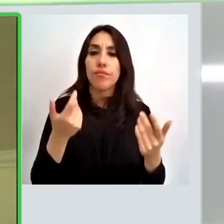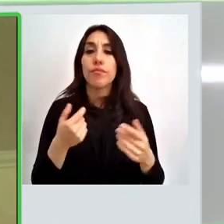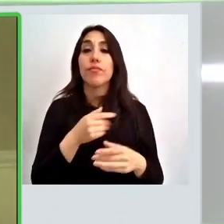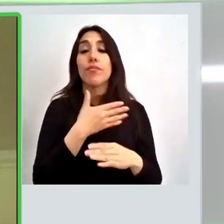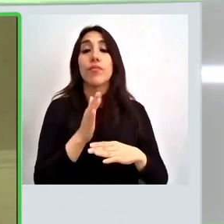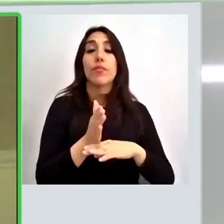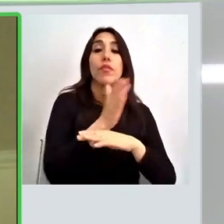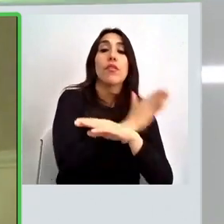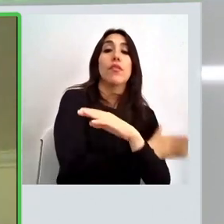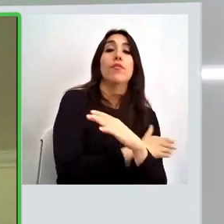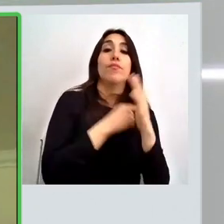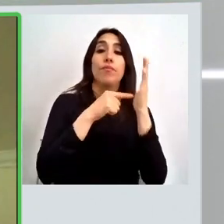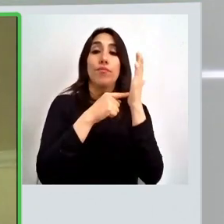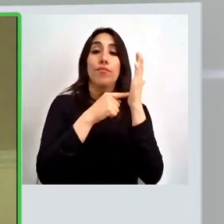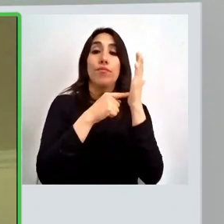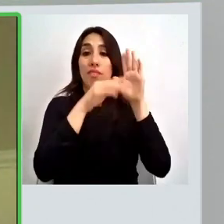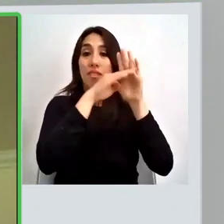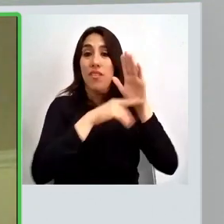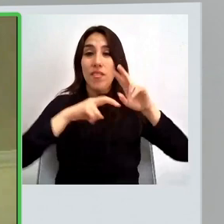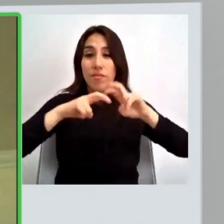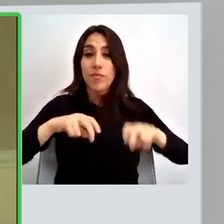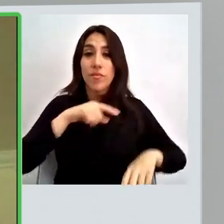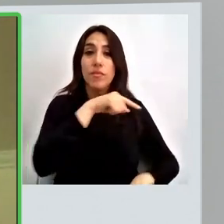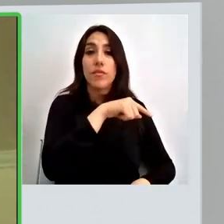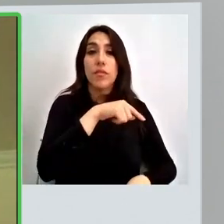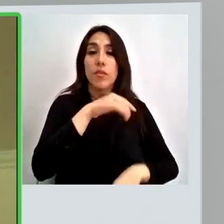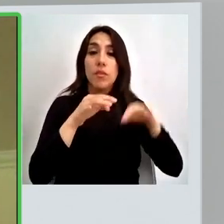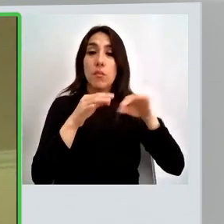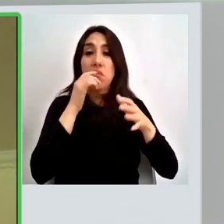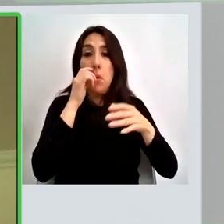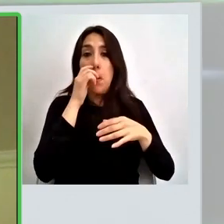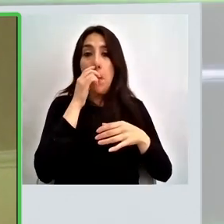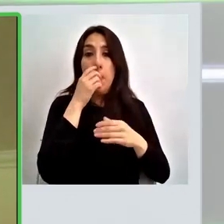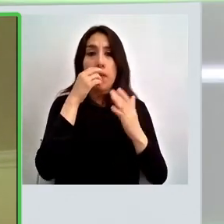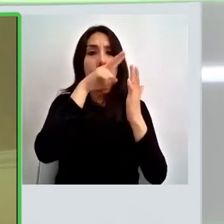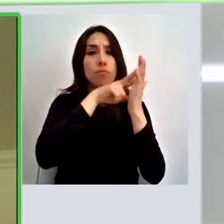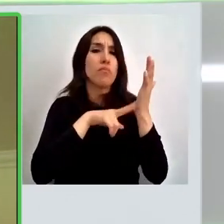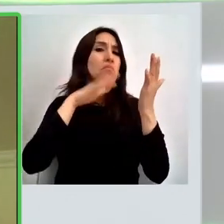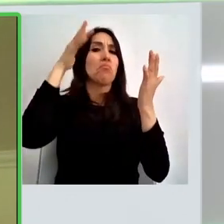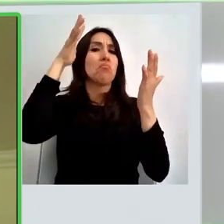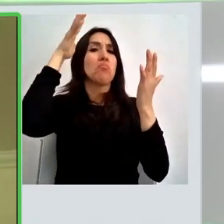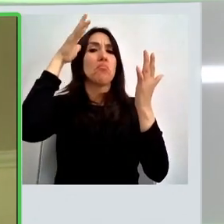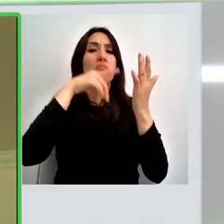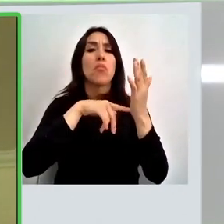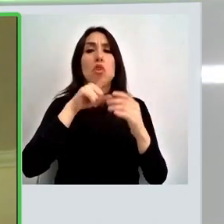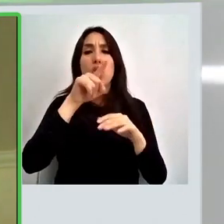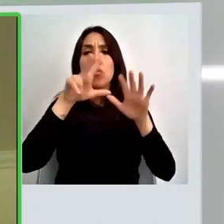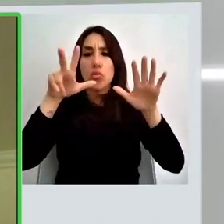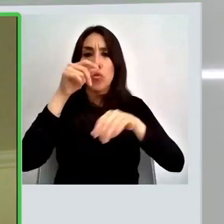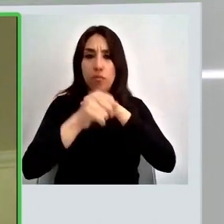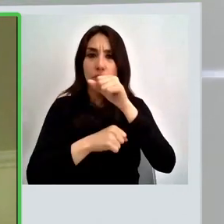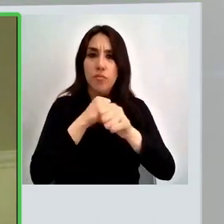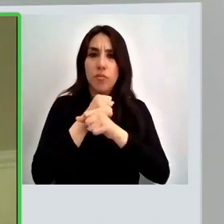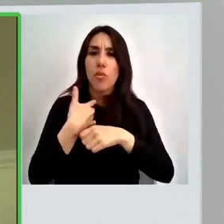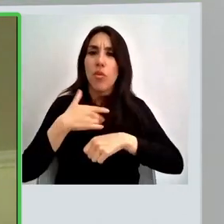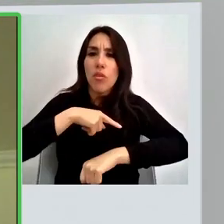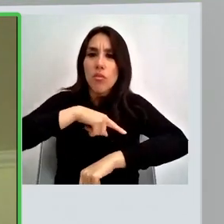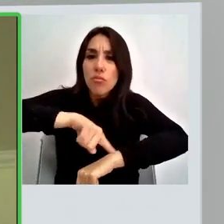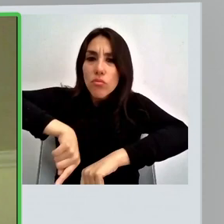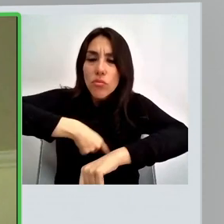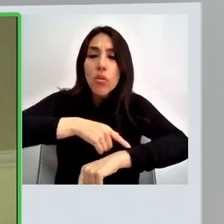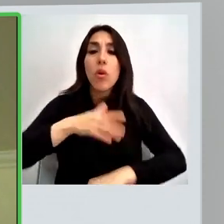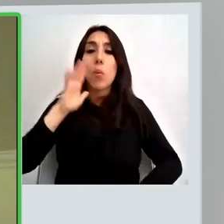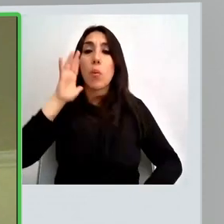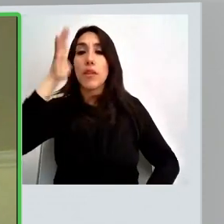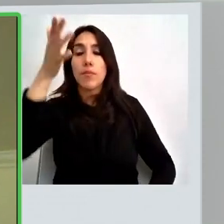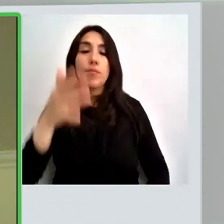in 2008, 18 years later, we had to pass more legislation so that the courts and